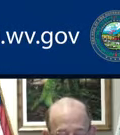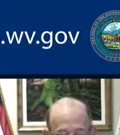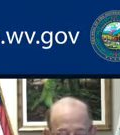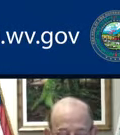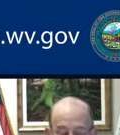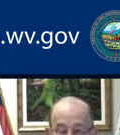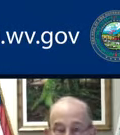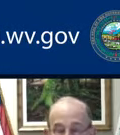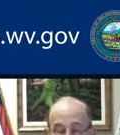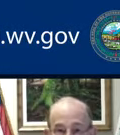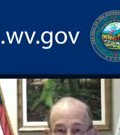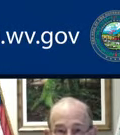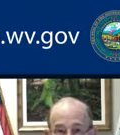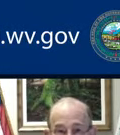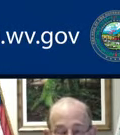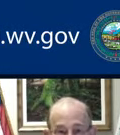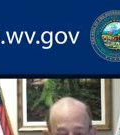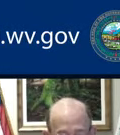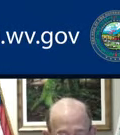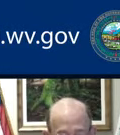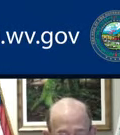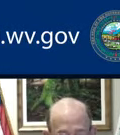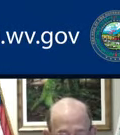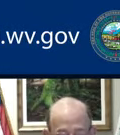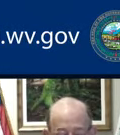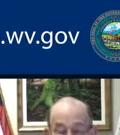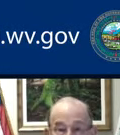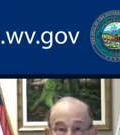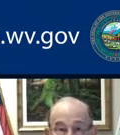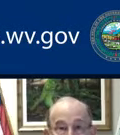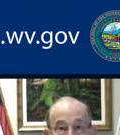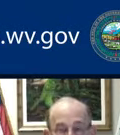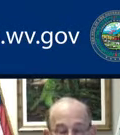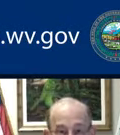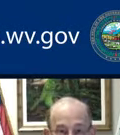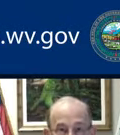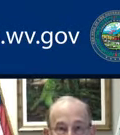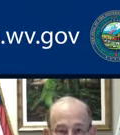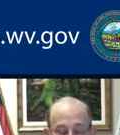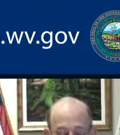of breakthrough cases, which is 2,302. That is